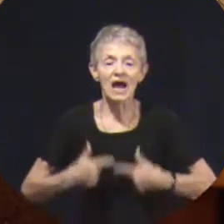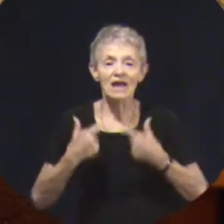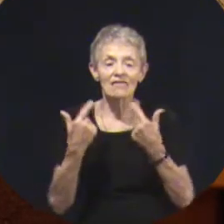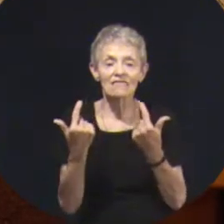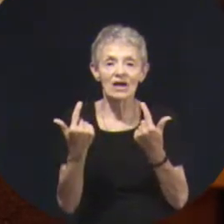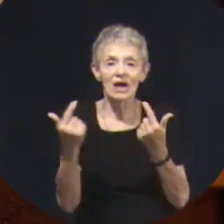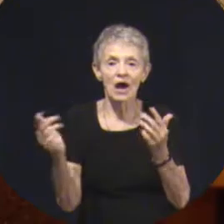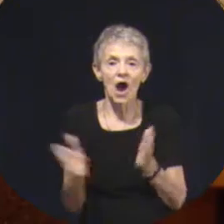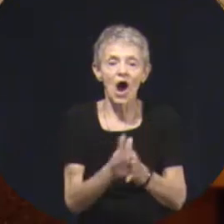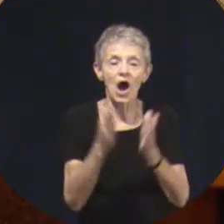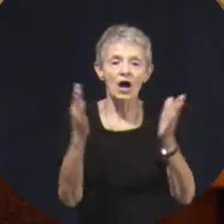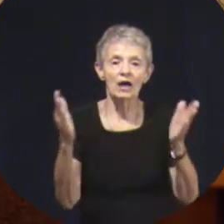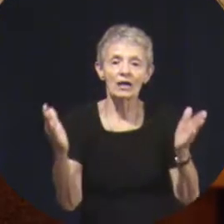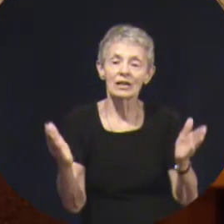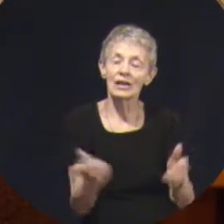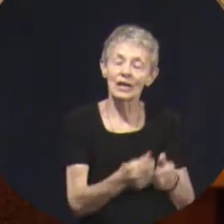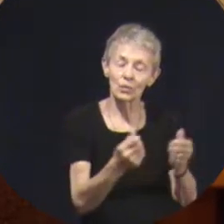life.